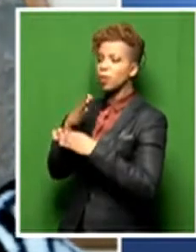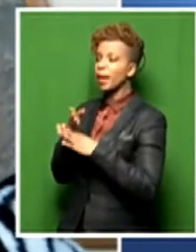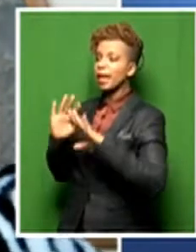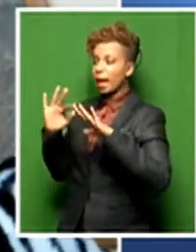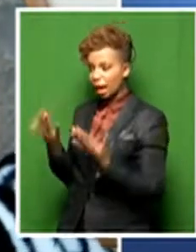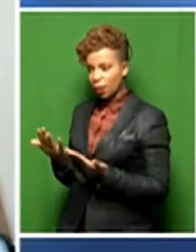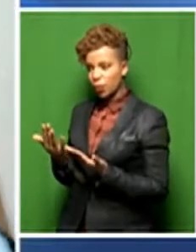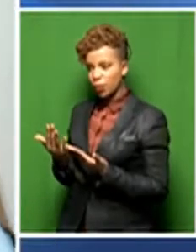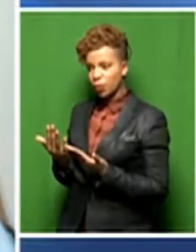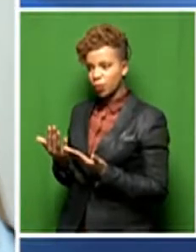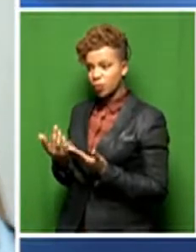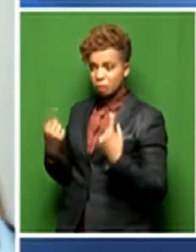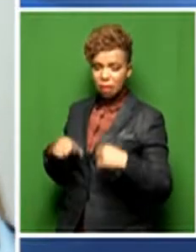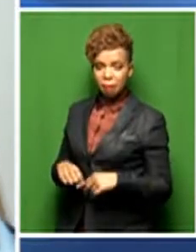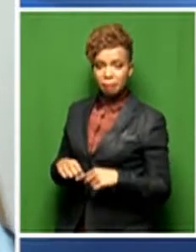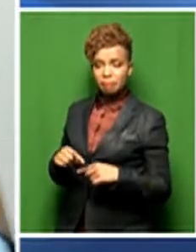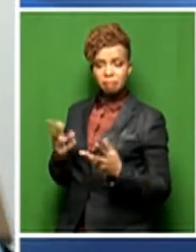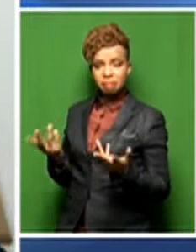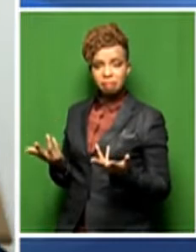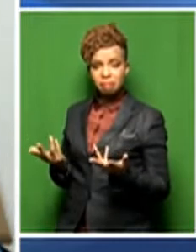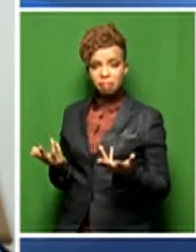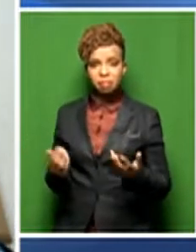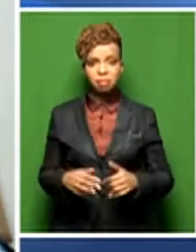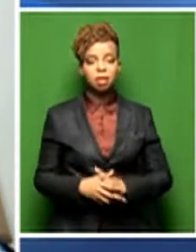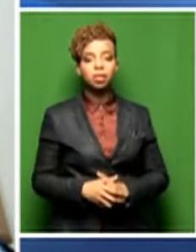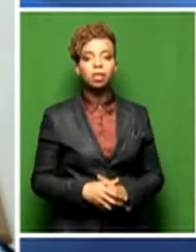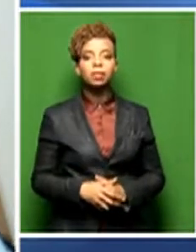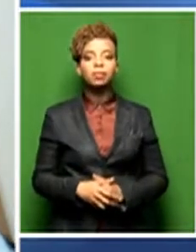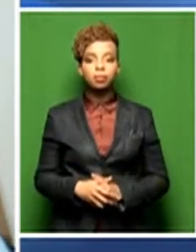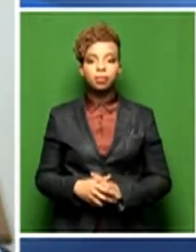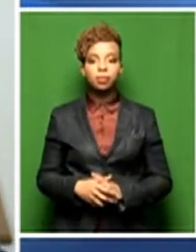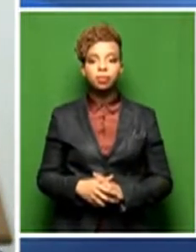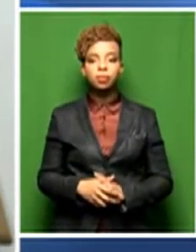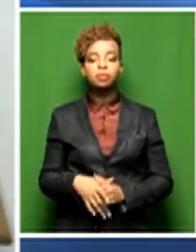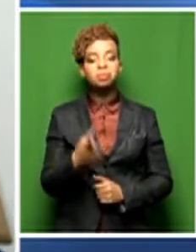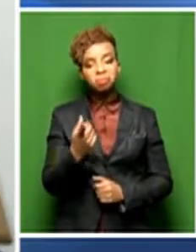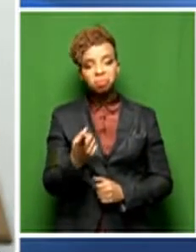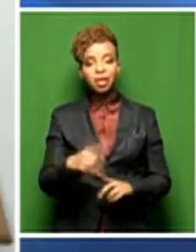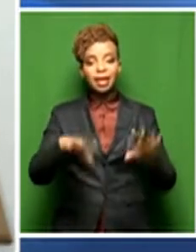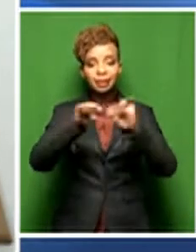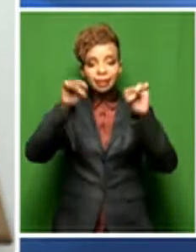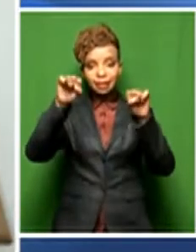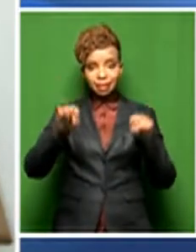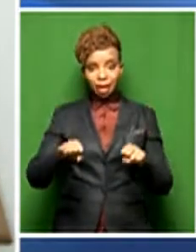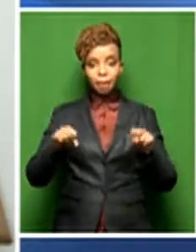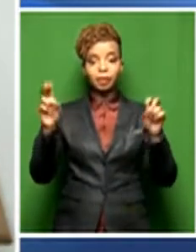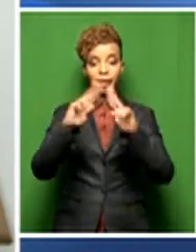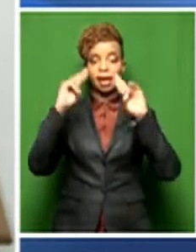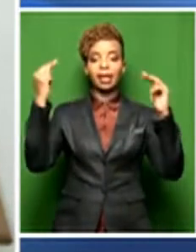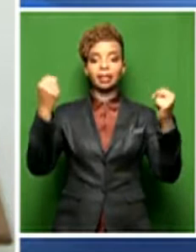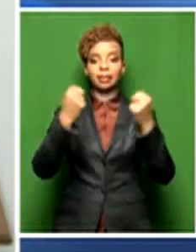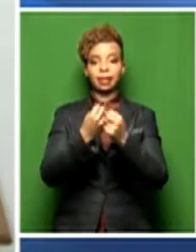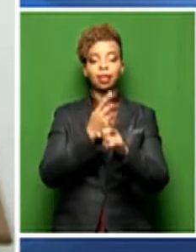In terms of the responses, because the system is a national command of all the security companies